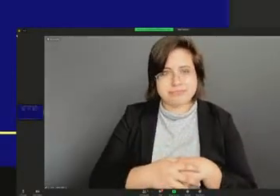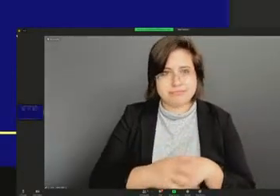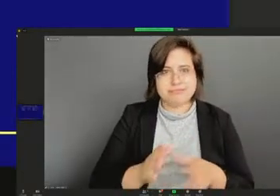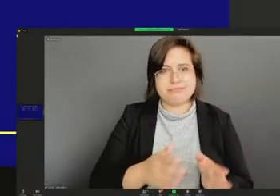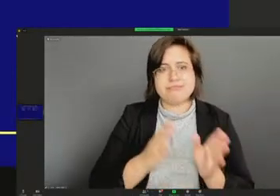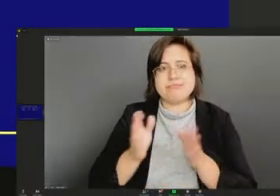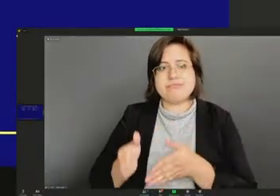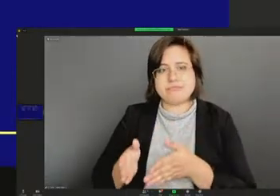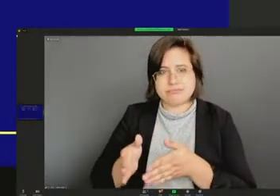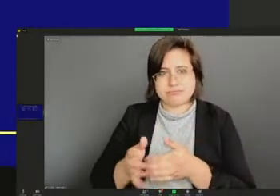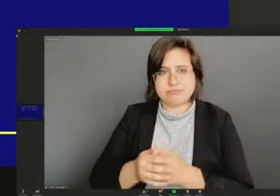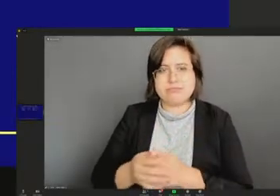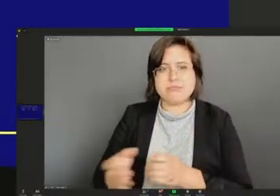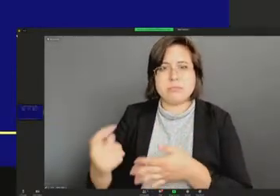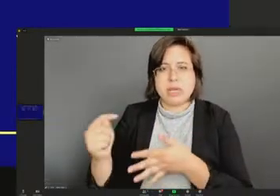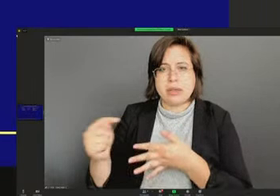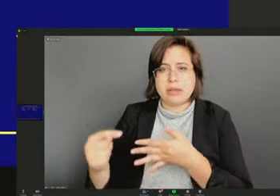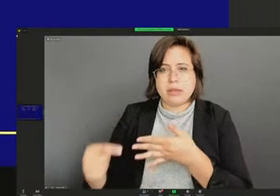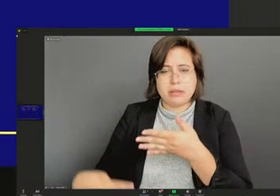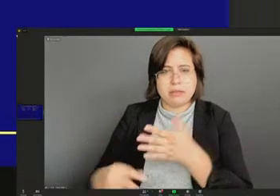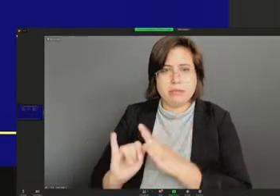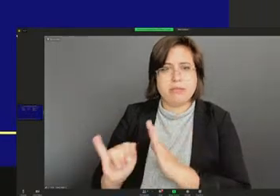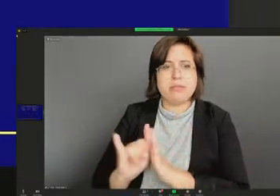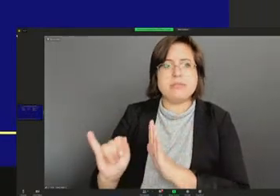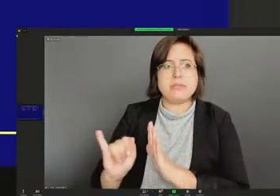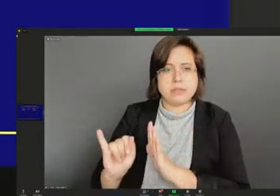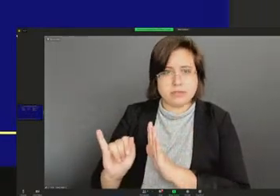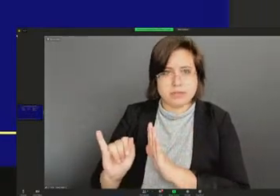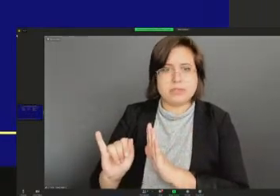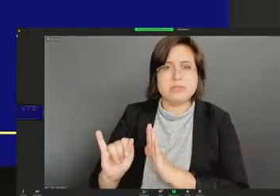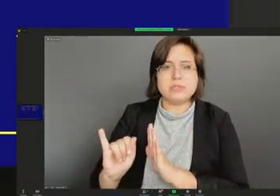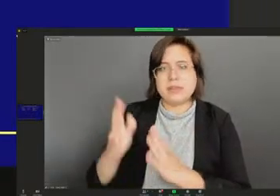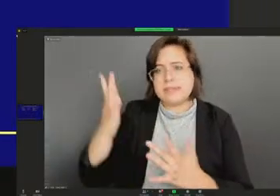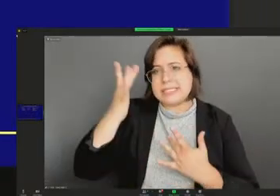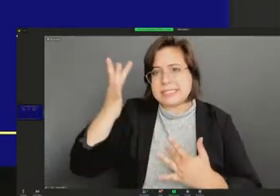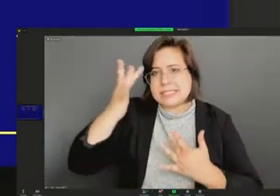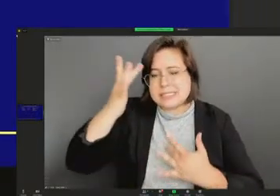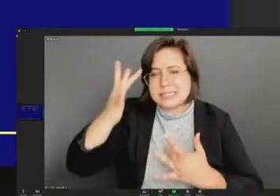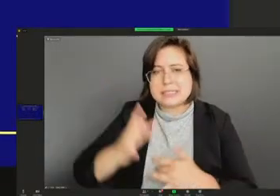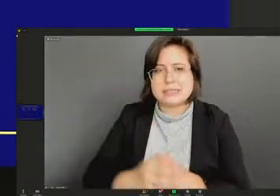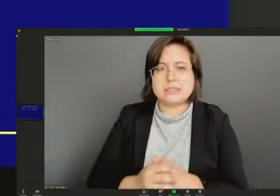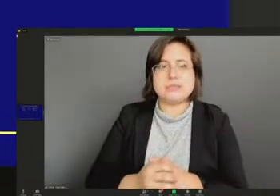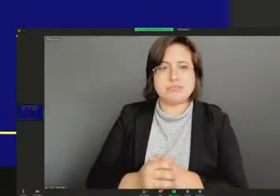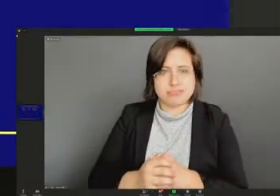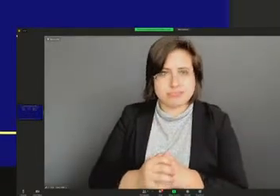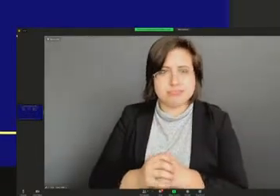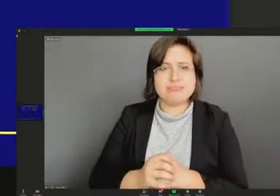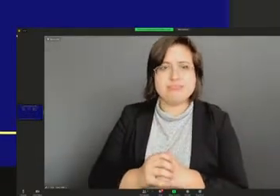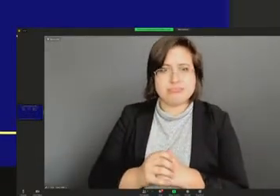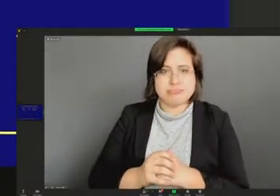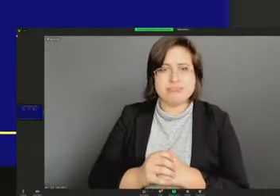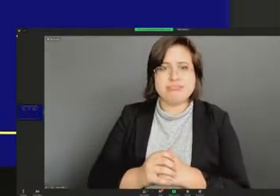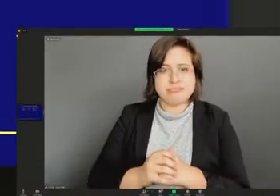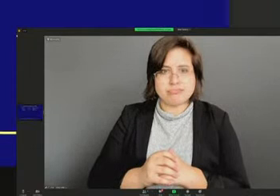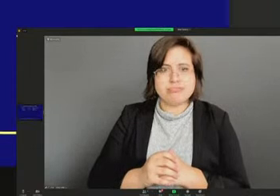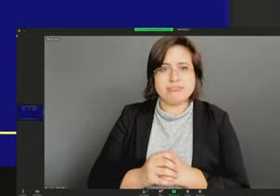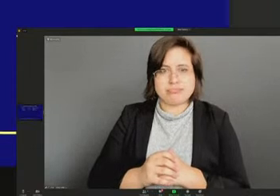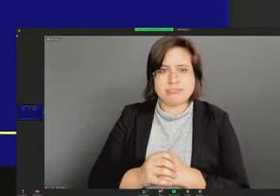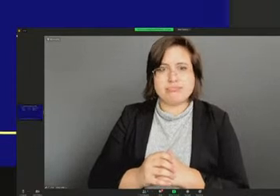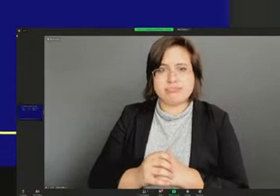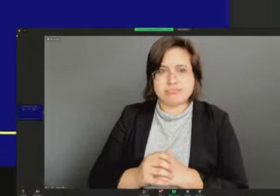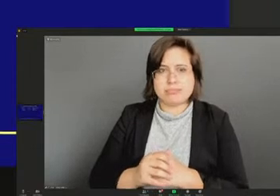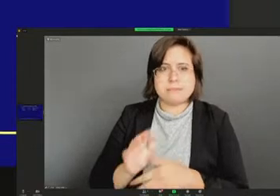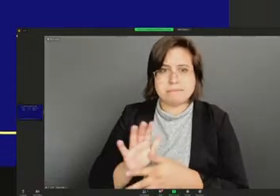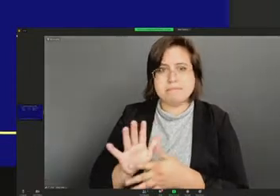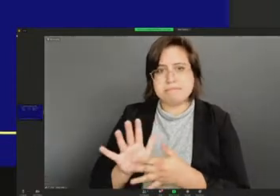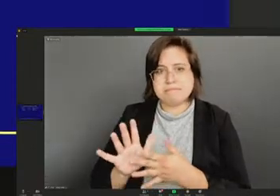multiple indicators of subclinical cardiovascular disease, like intima media thickness, or coronary artery calcification, or visceral fat,